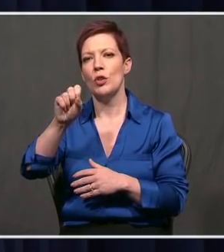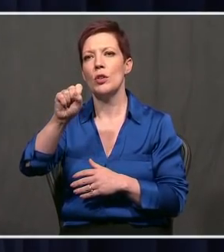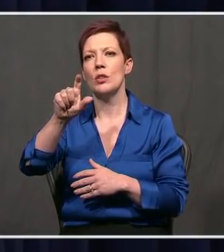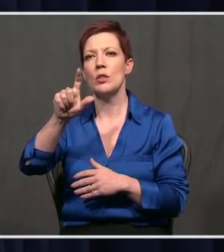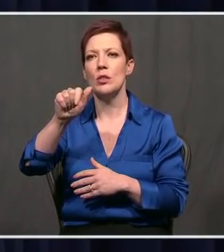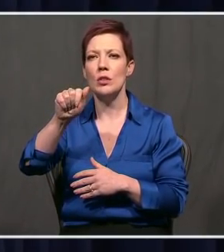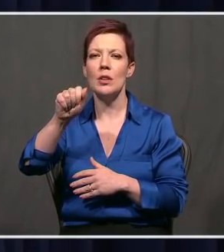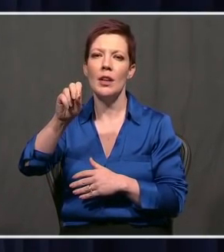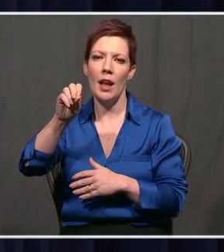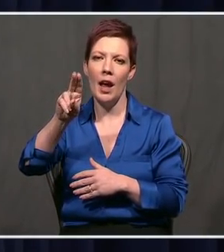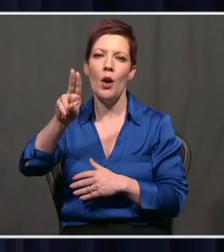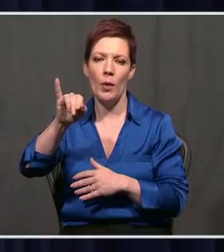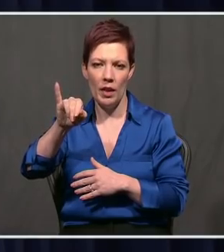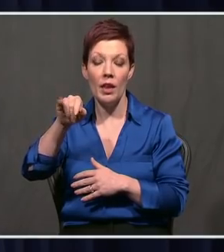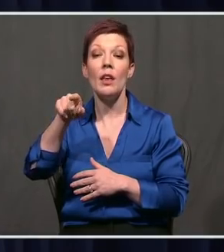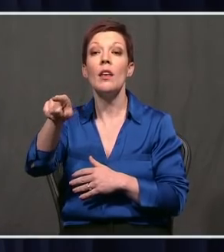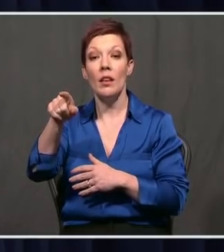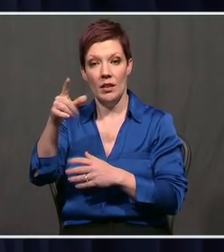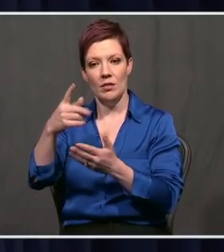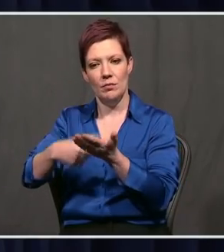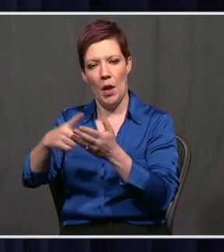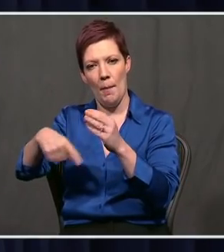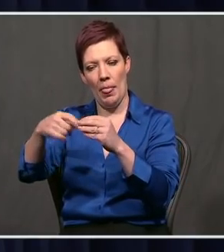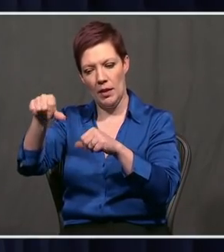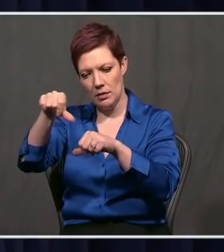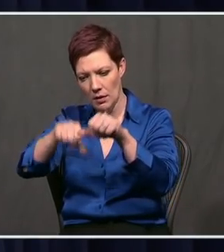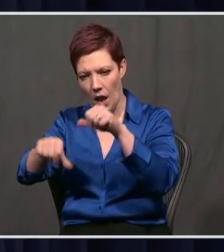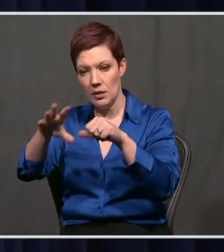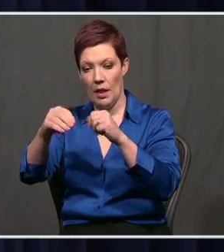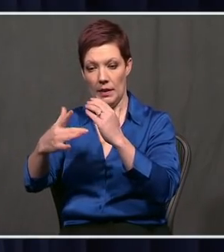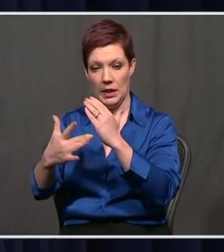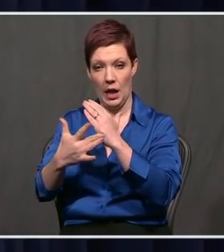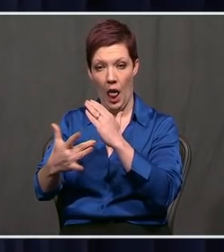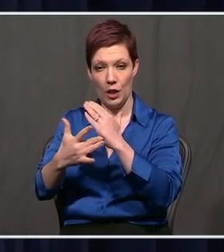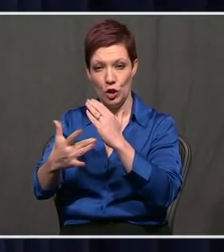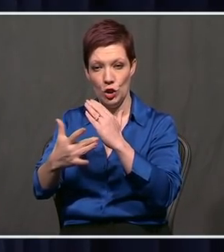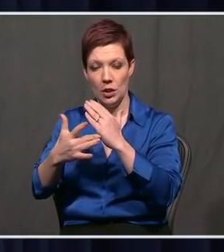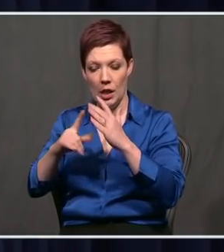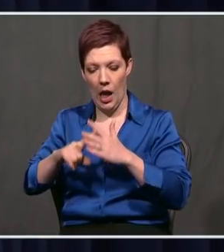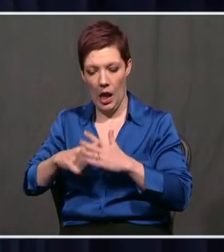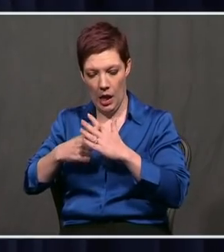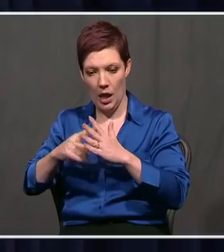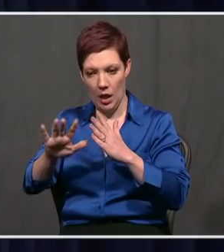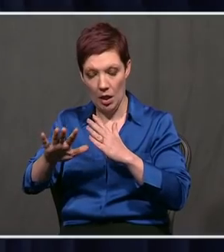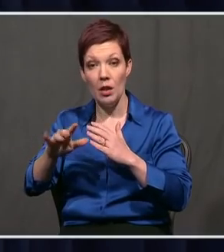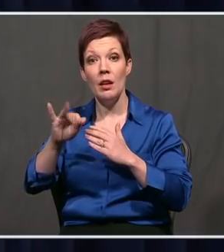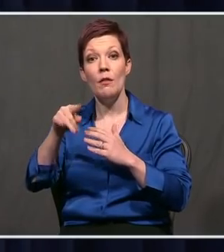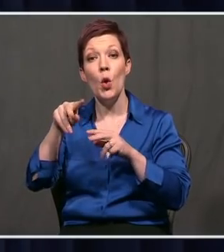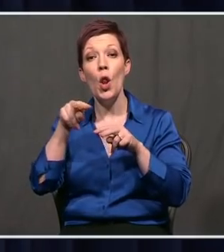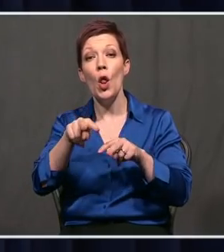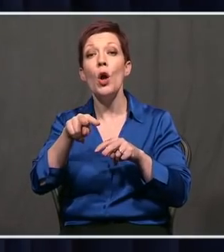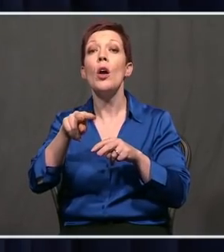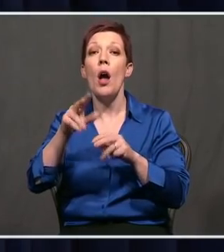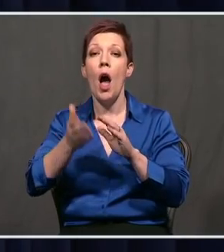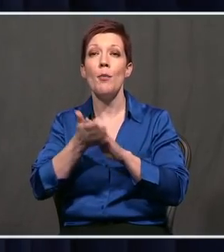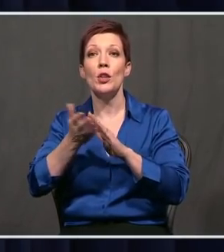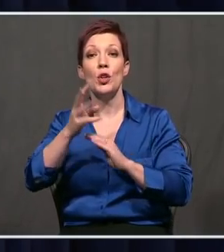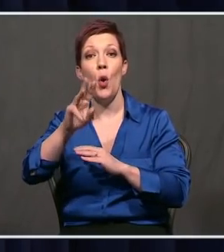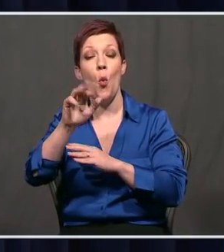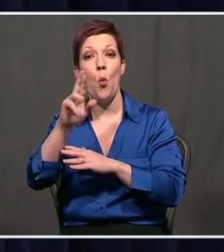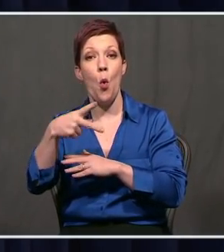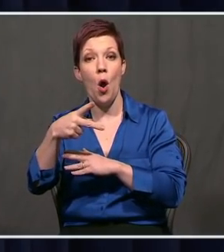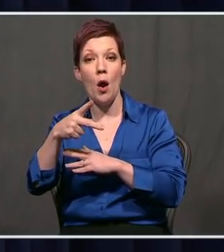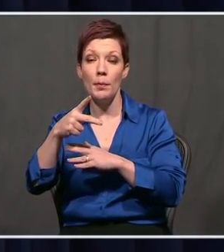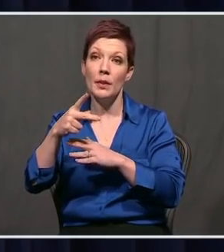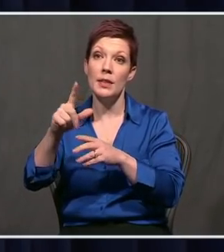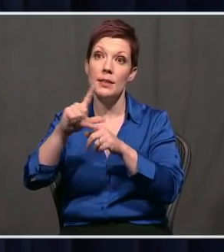a scientific standpoint and the technology platforms. But if you look at Operation Warp Speed, it's also an enterprise. If you think about that, it's a